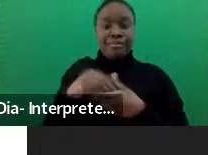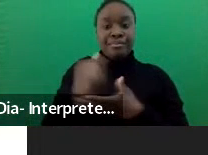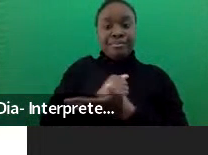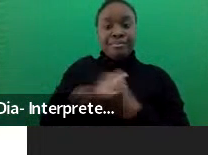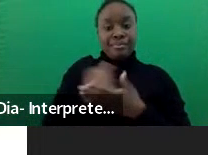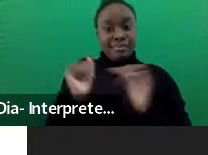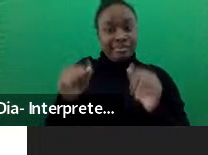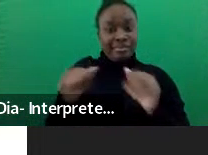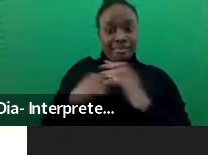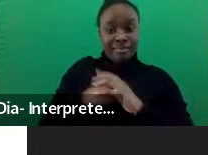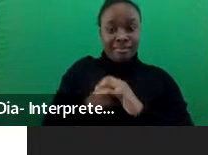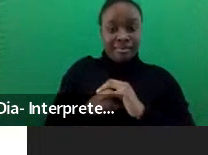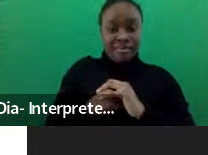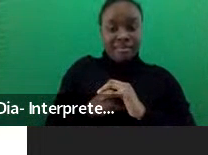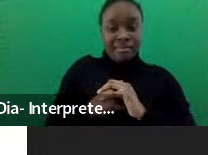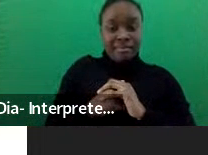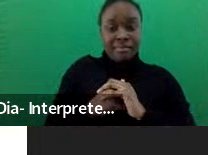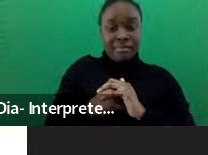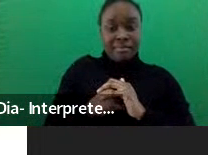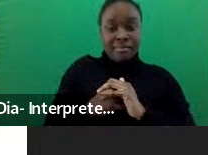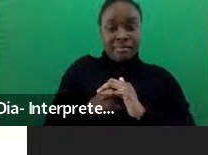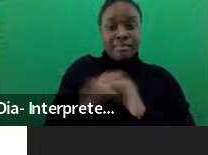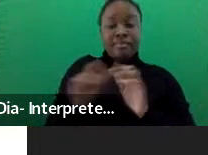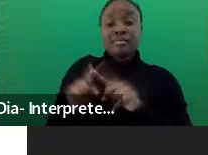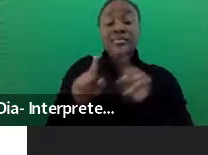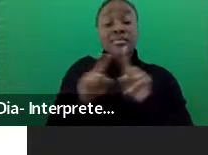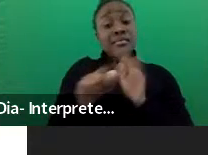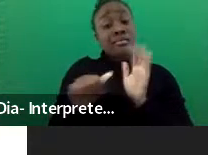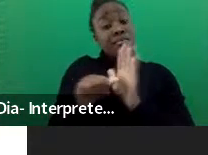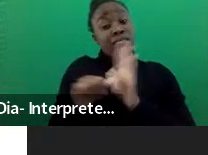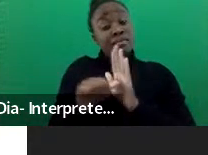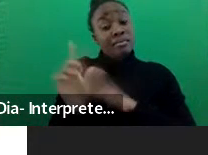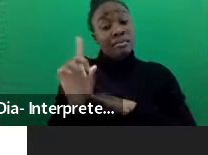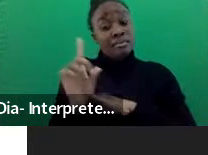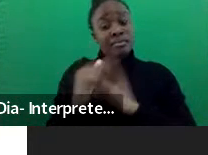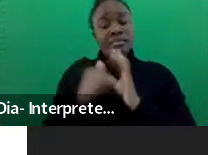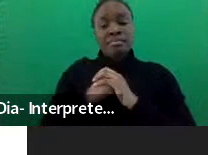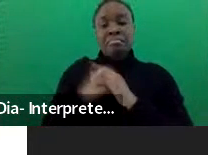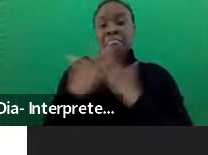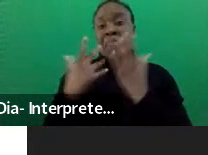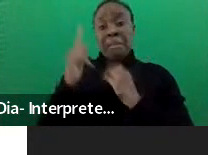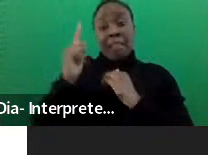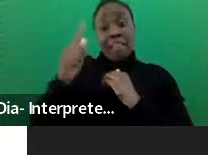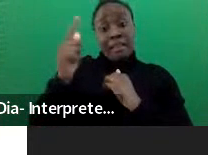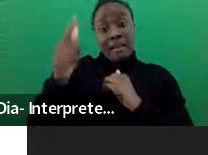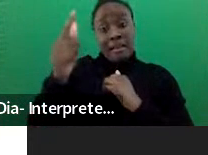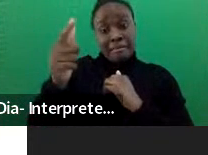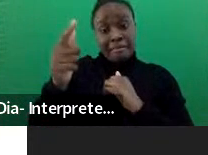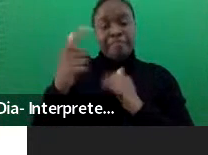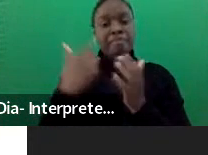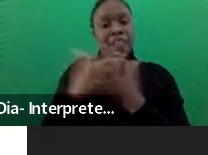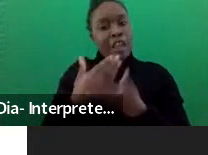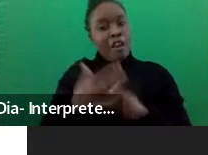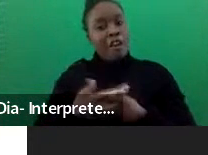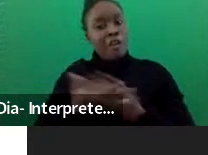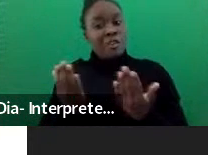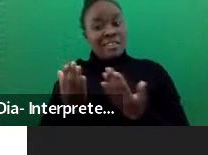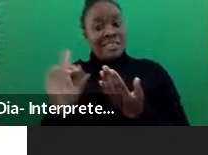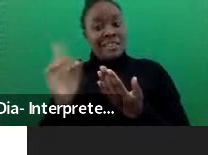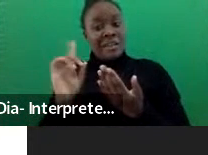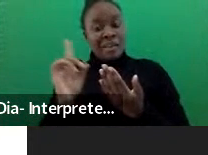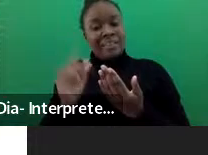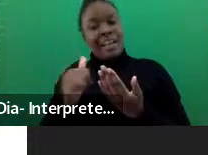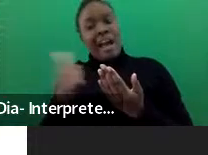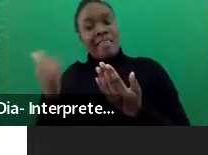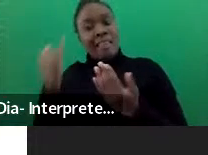behalf. Also of importance is that at a later stage, we will be launching another